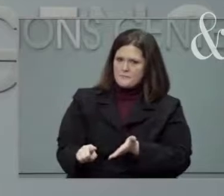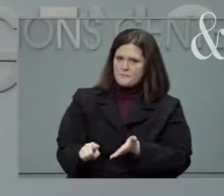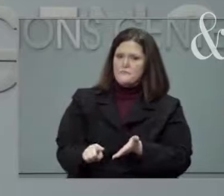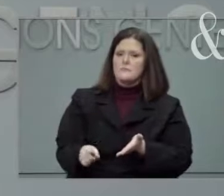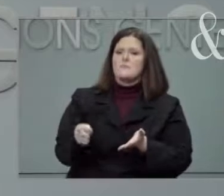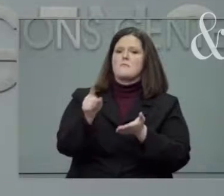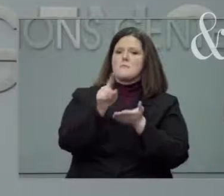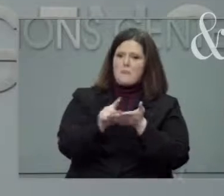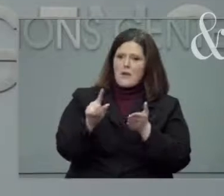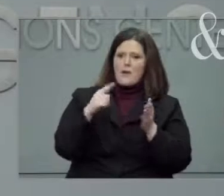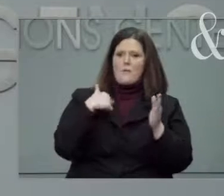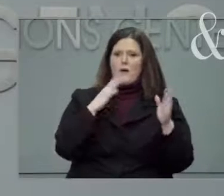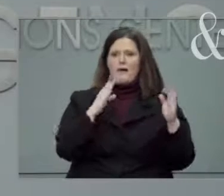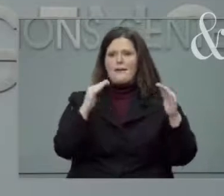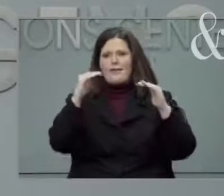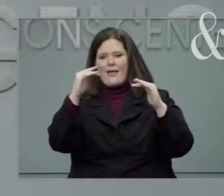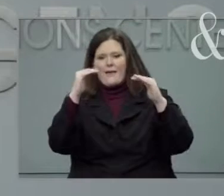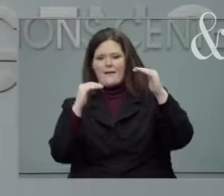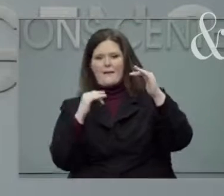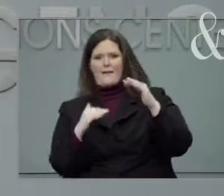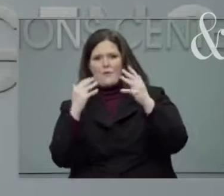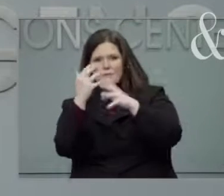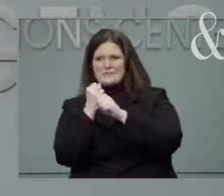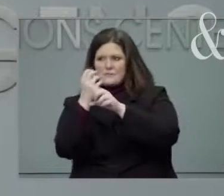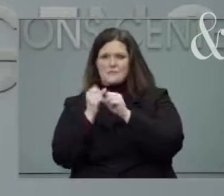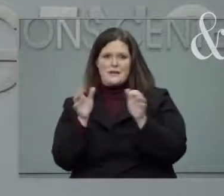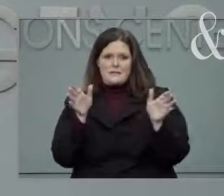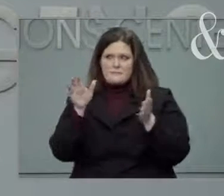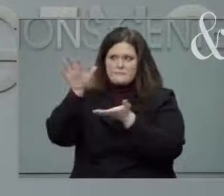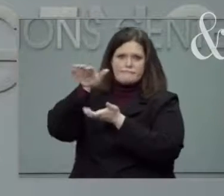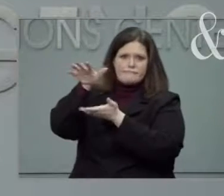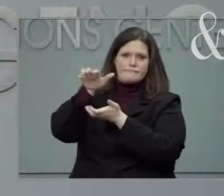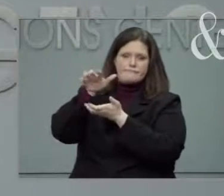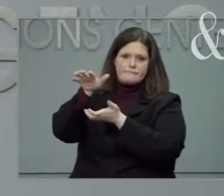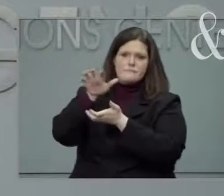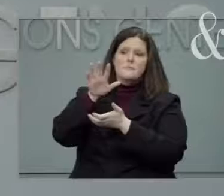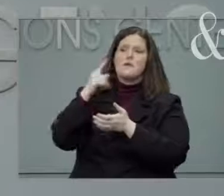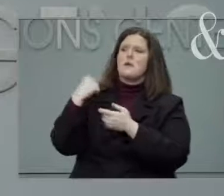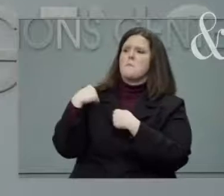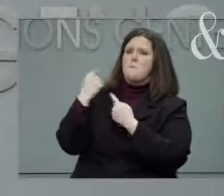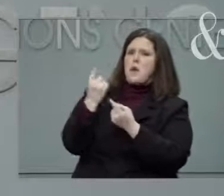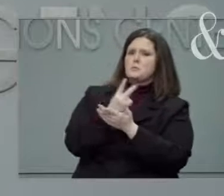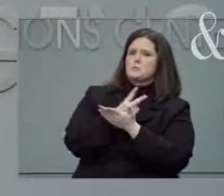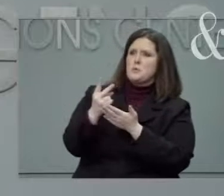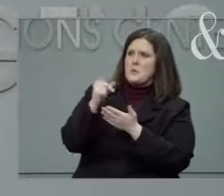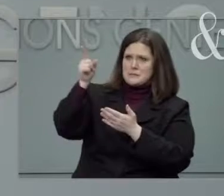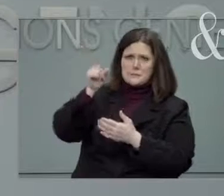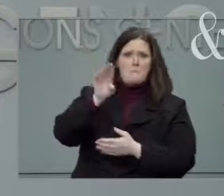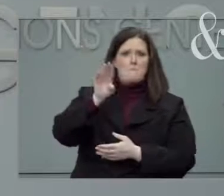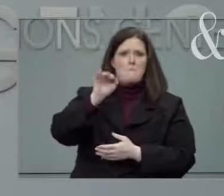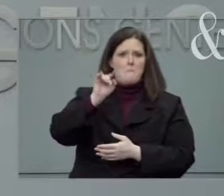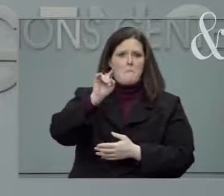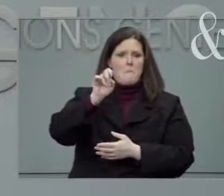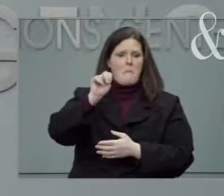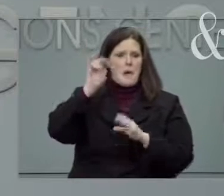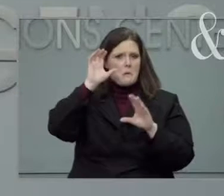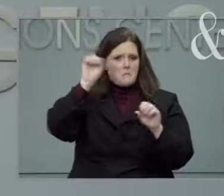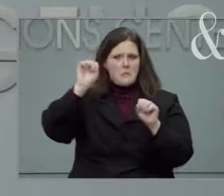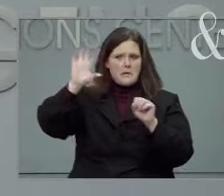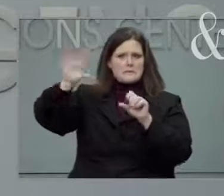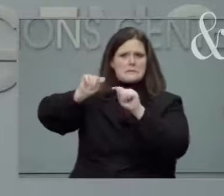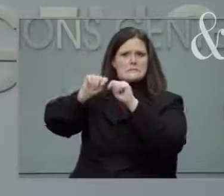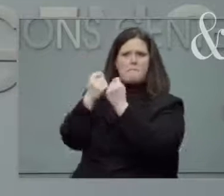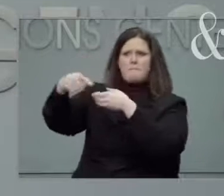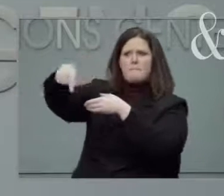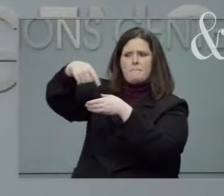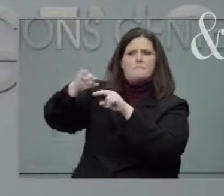few weeks later. And actually, over the last number of weeks, the Biden administration has increased our allocation a bit by bit.